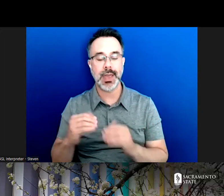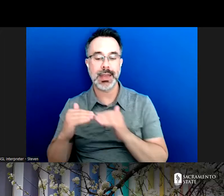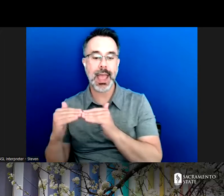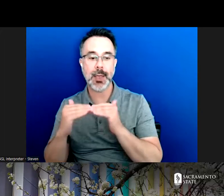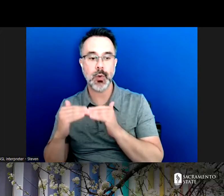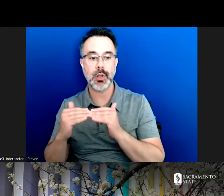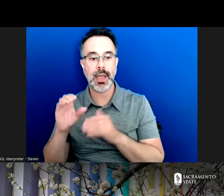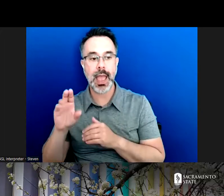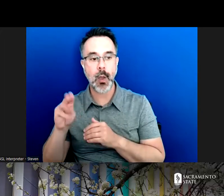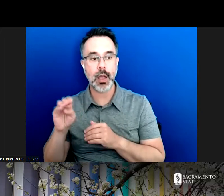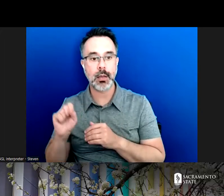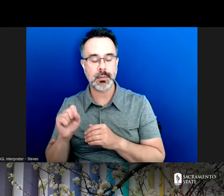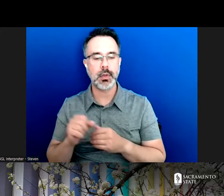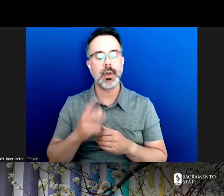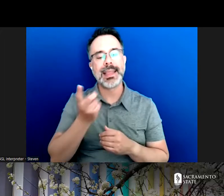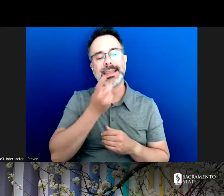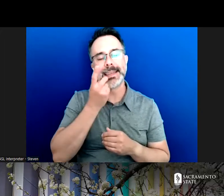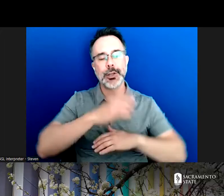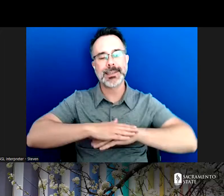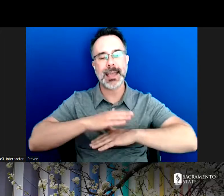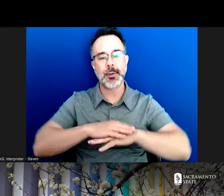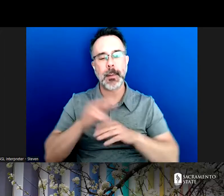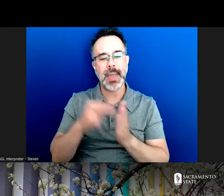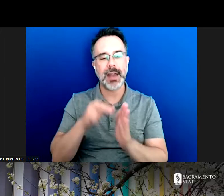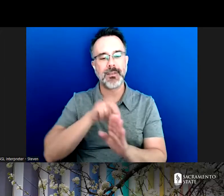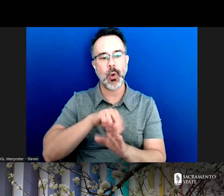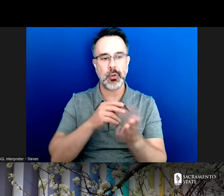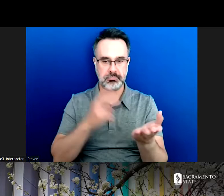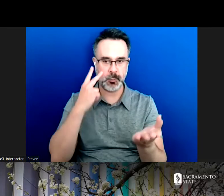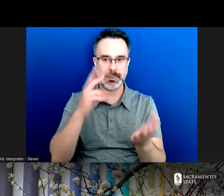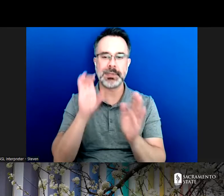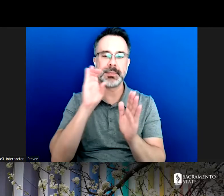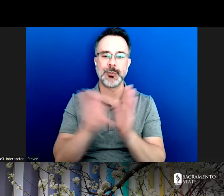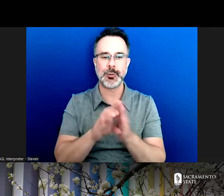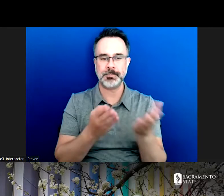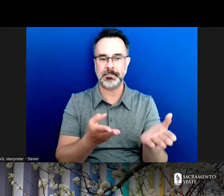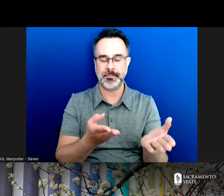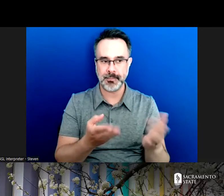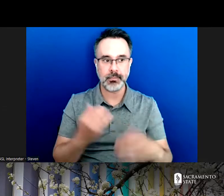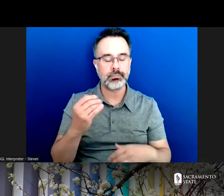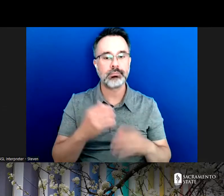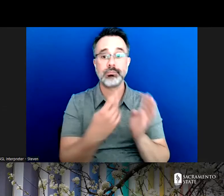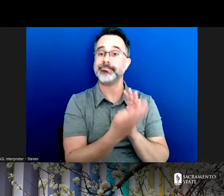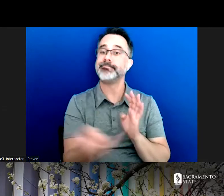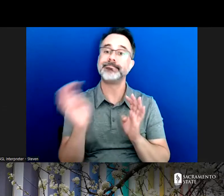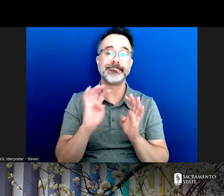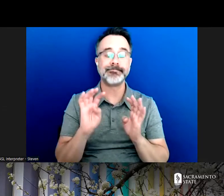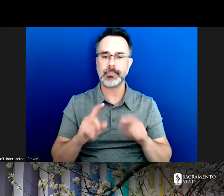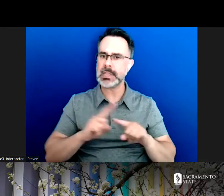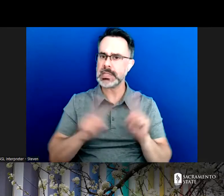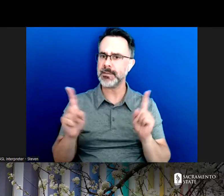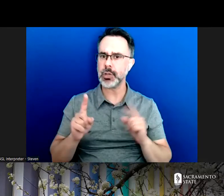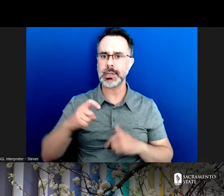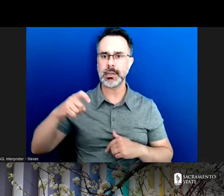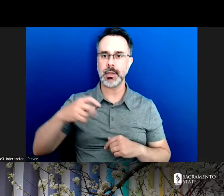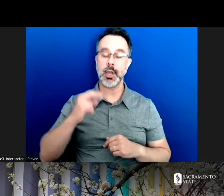table metaphor. So you'll see that in the slide that I have up right now. So if a group of people with different nutritional needs